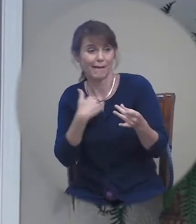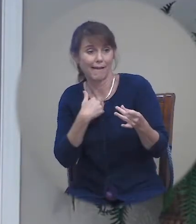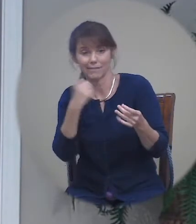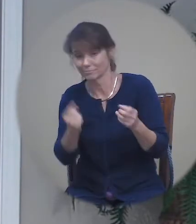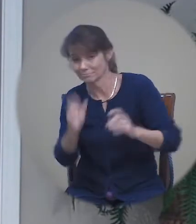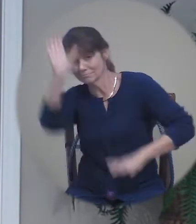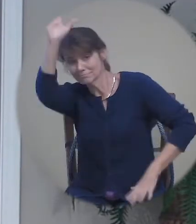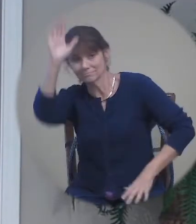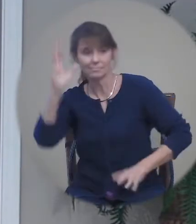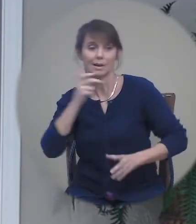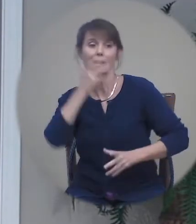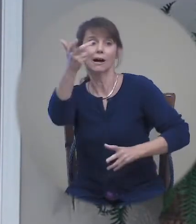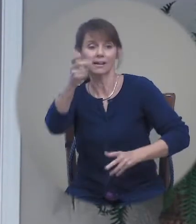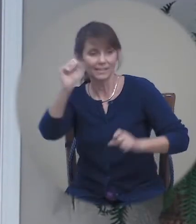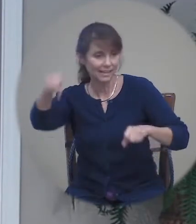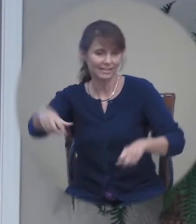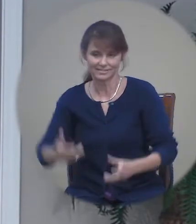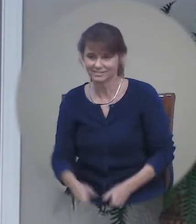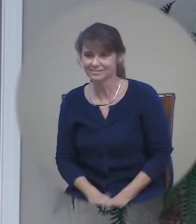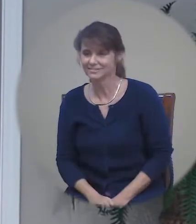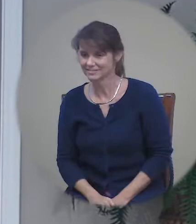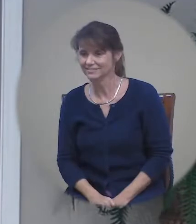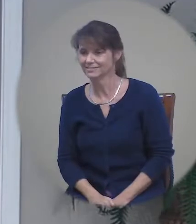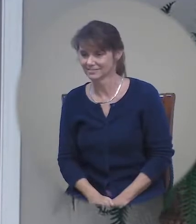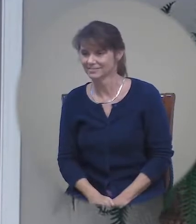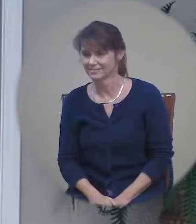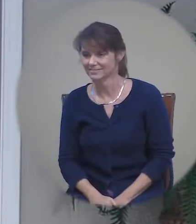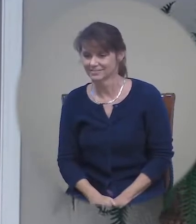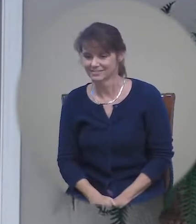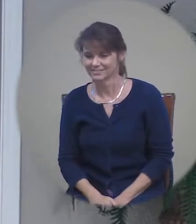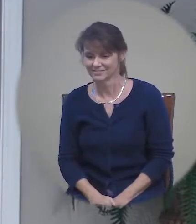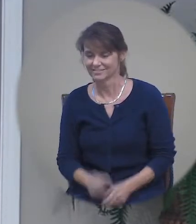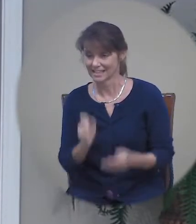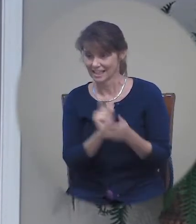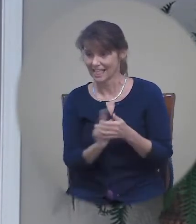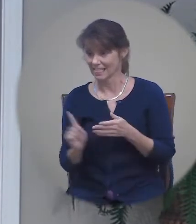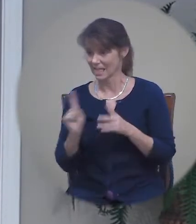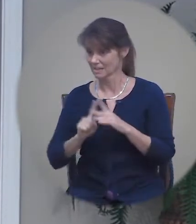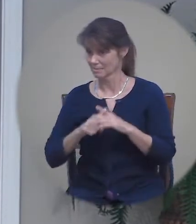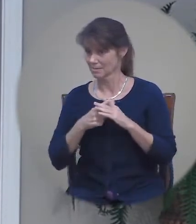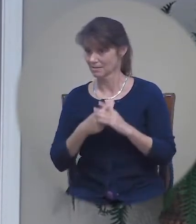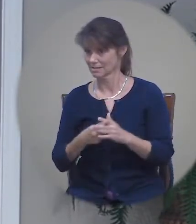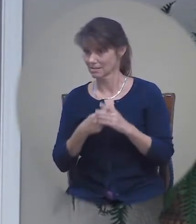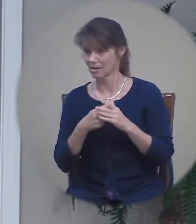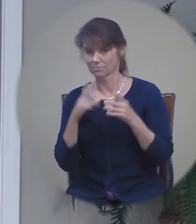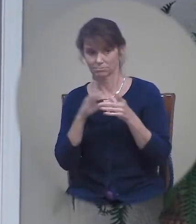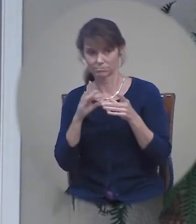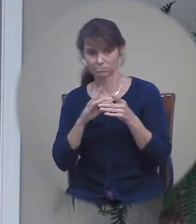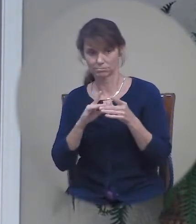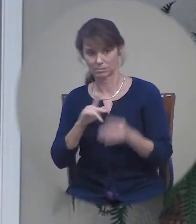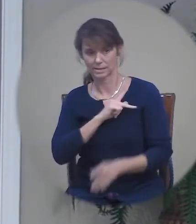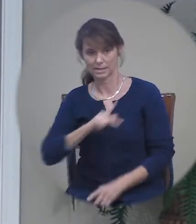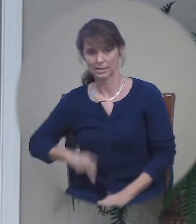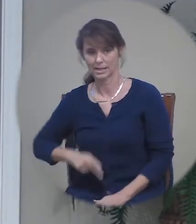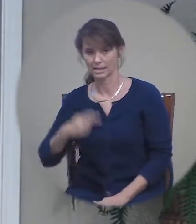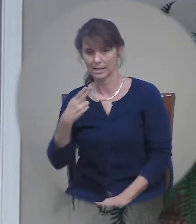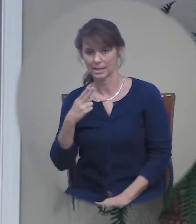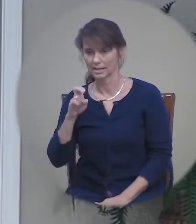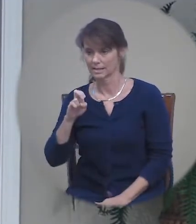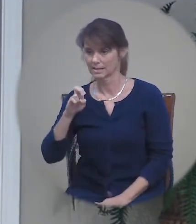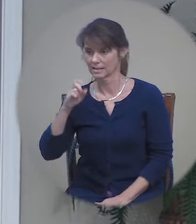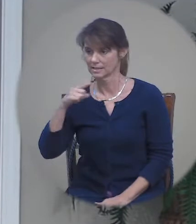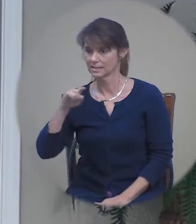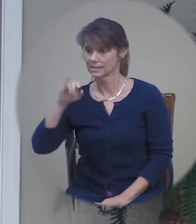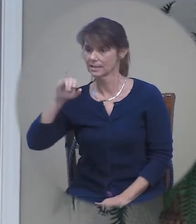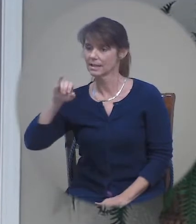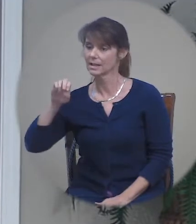loud. So last week we began to look at King Hezekiah, and the thing that we principally focused on is it seems as